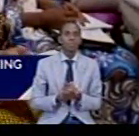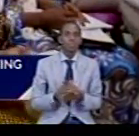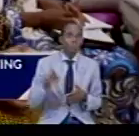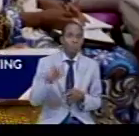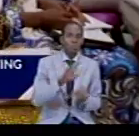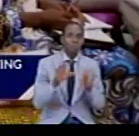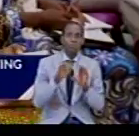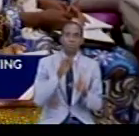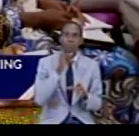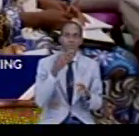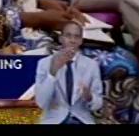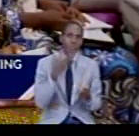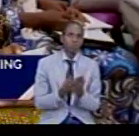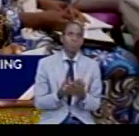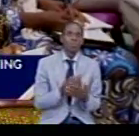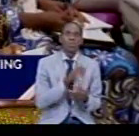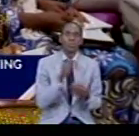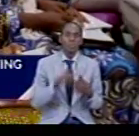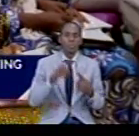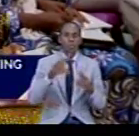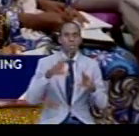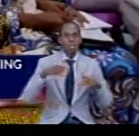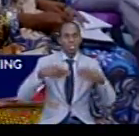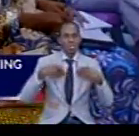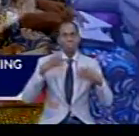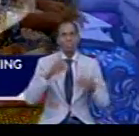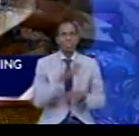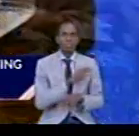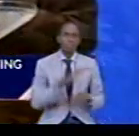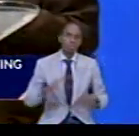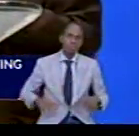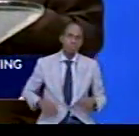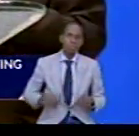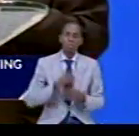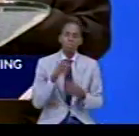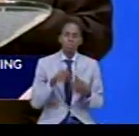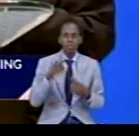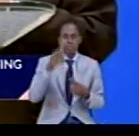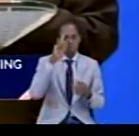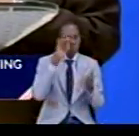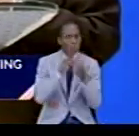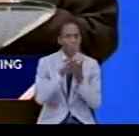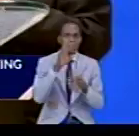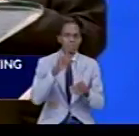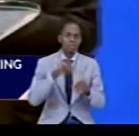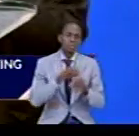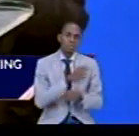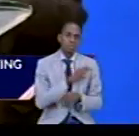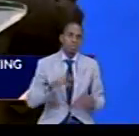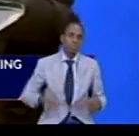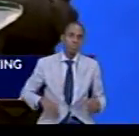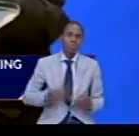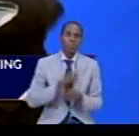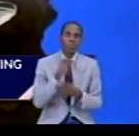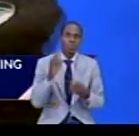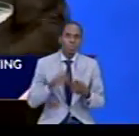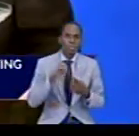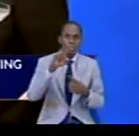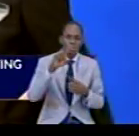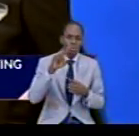well when you accepted Christ where you believed in Christ when you